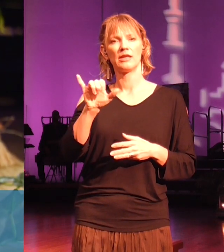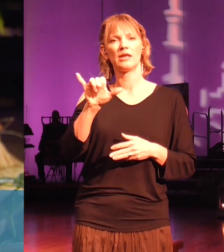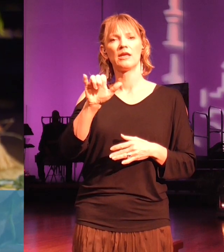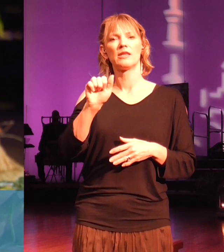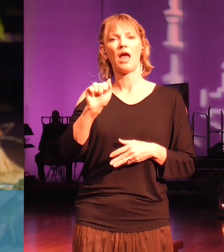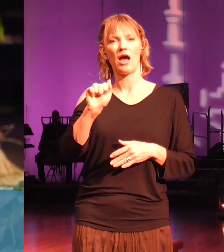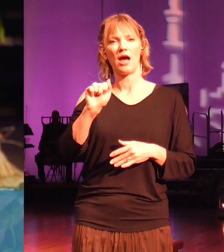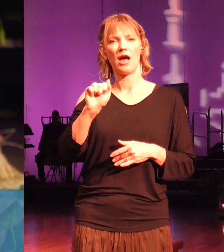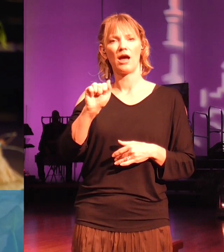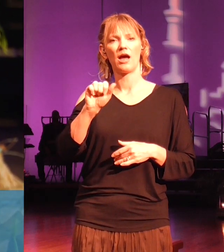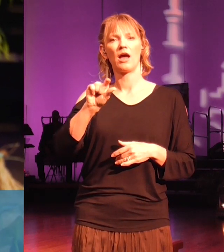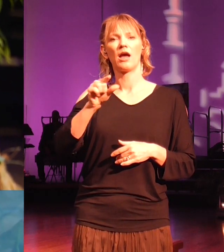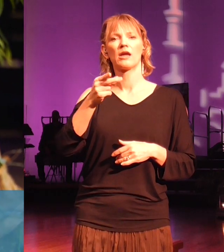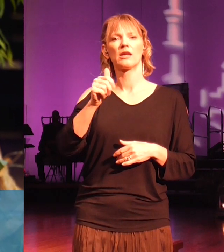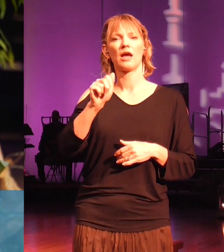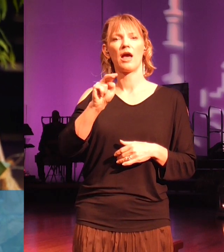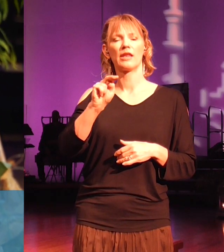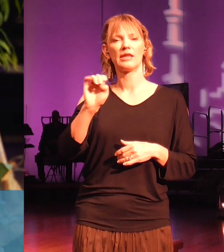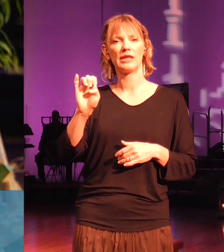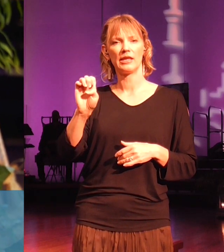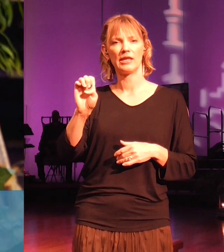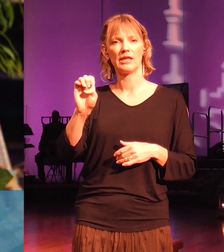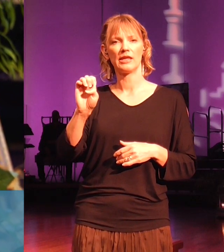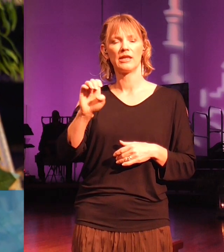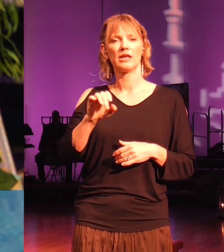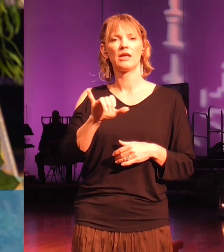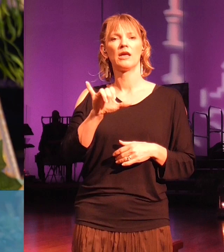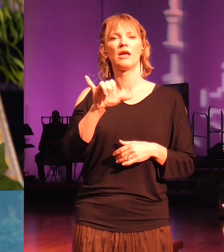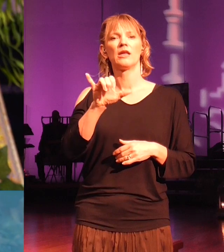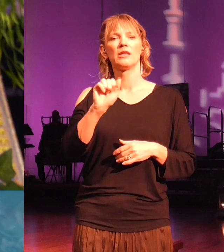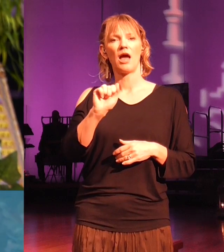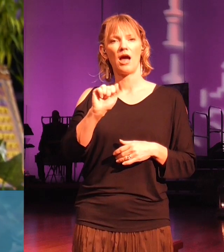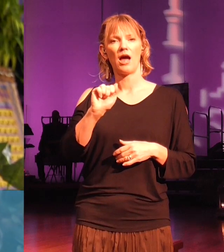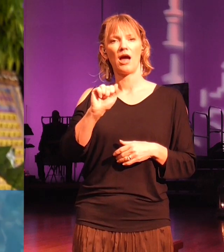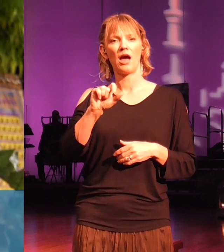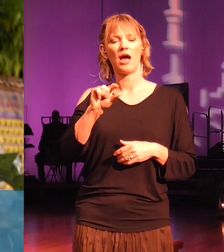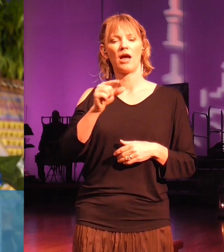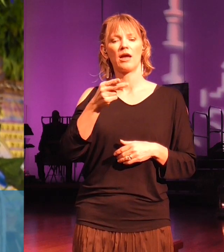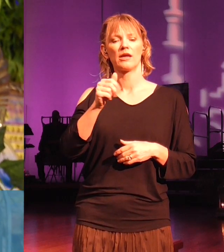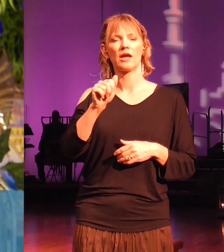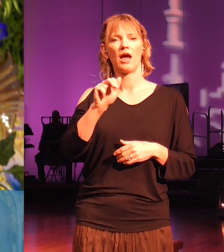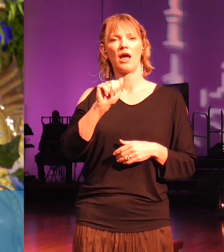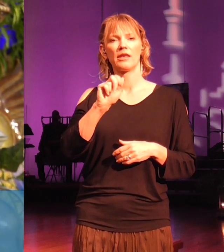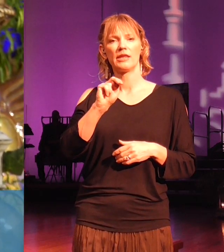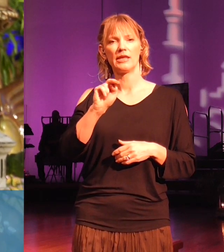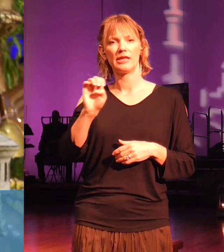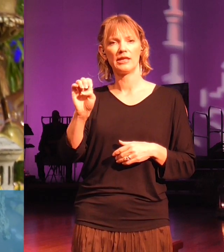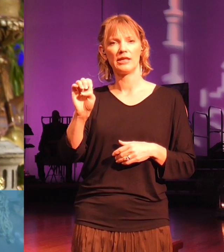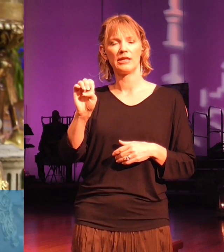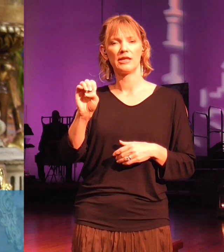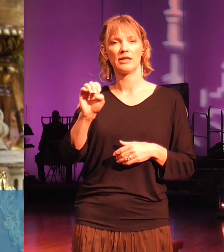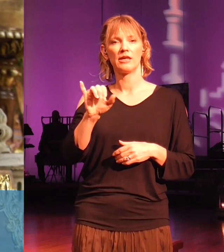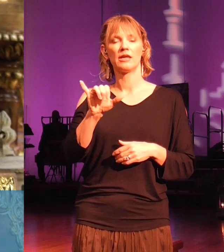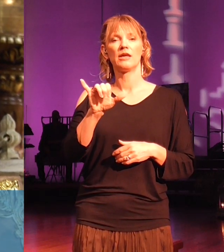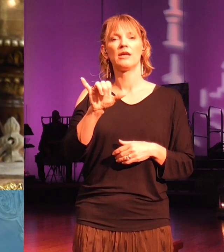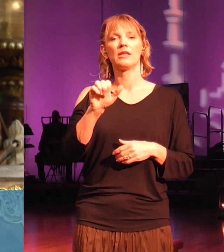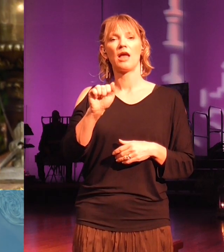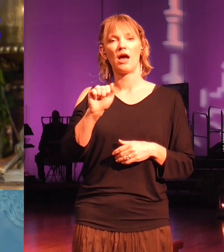Ya Ghani, Ya Ghani,